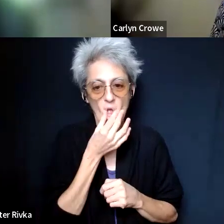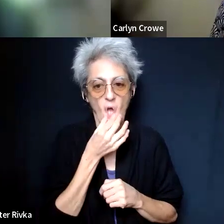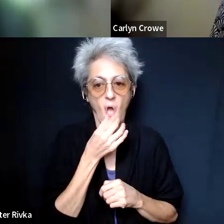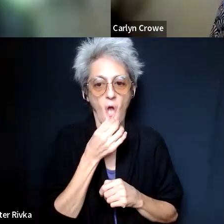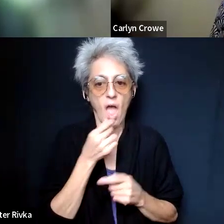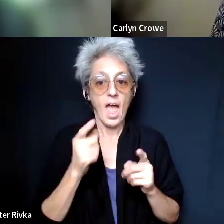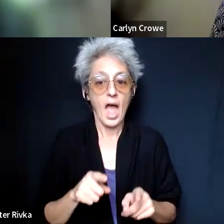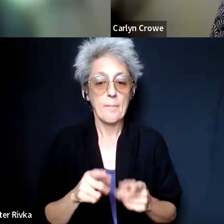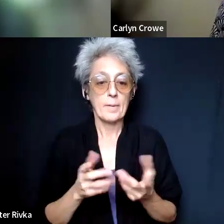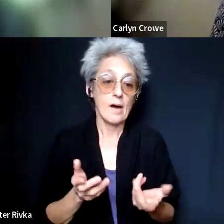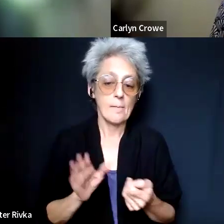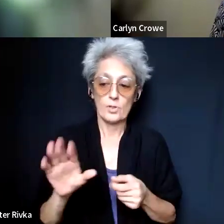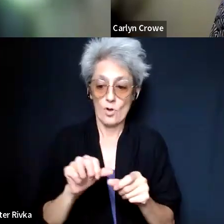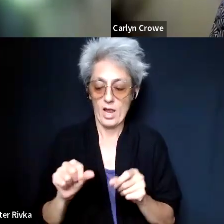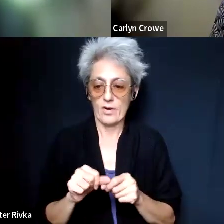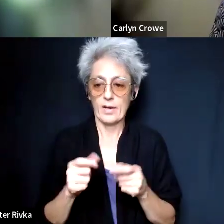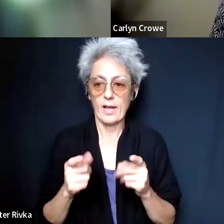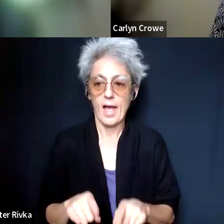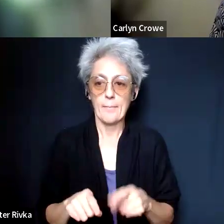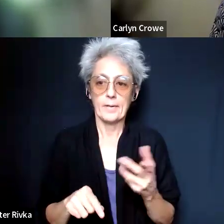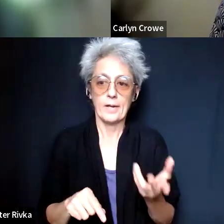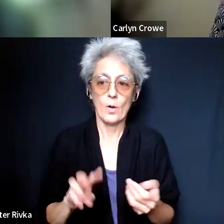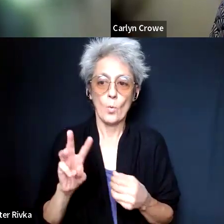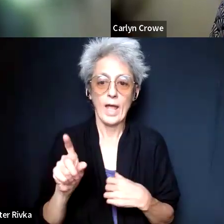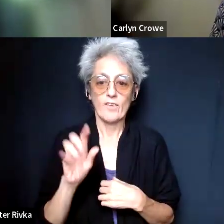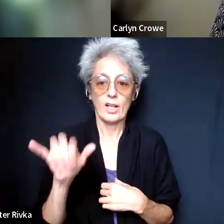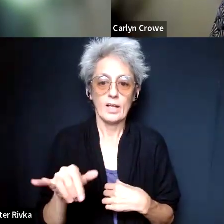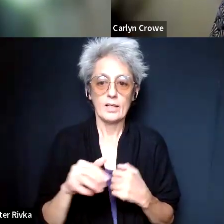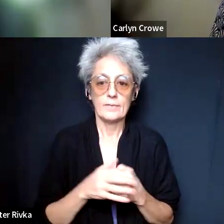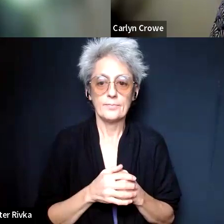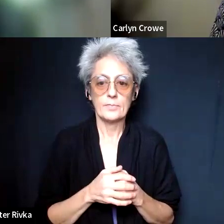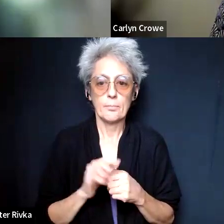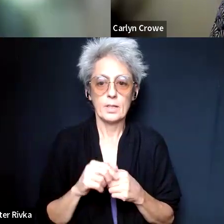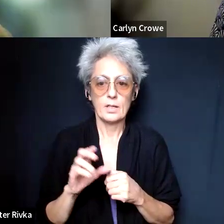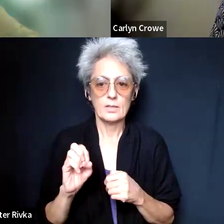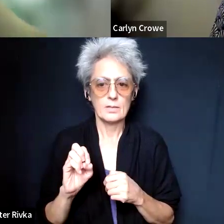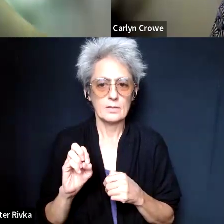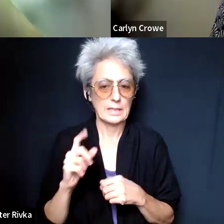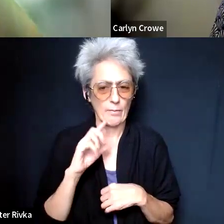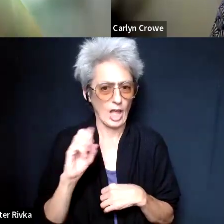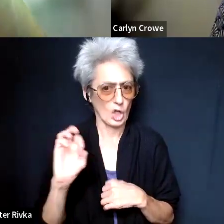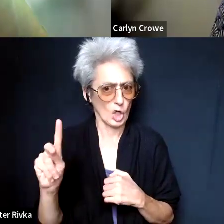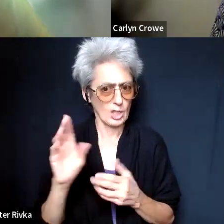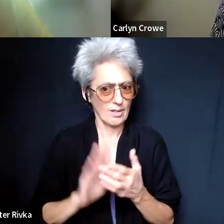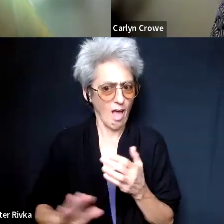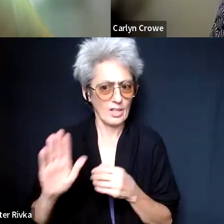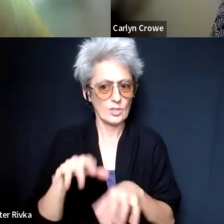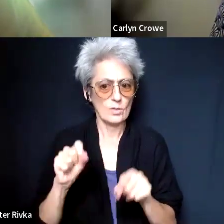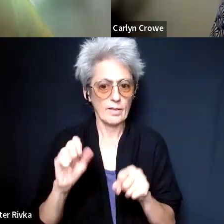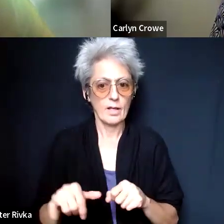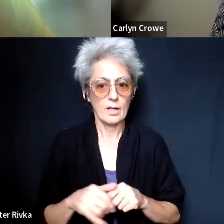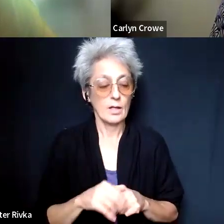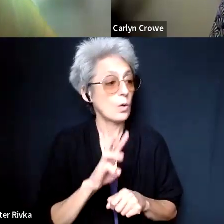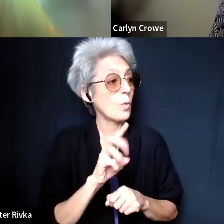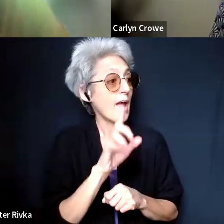area ended up in Waverly because Wartburg College is co-hosting it. Okay. So Waverly is close